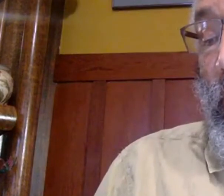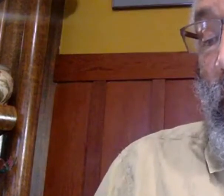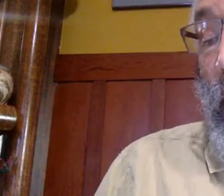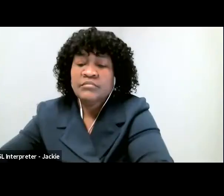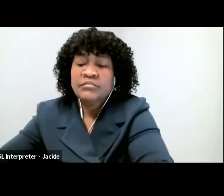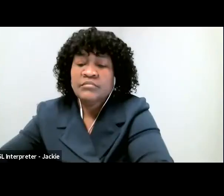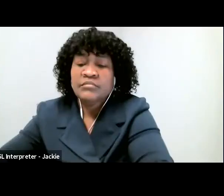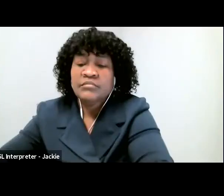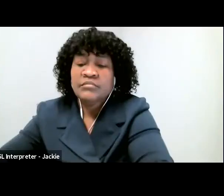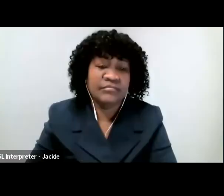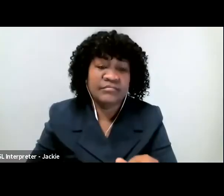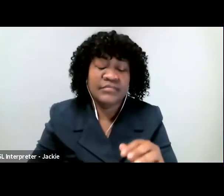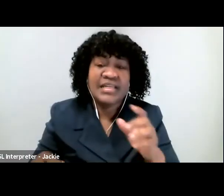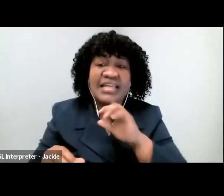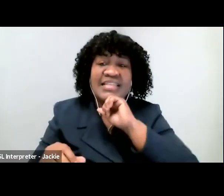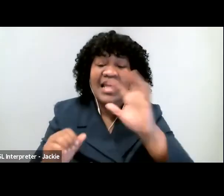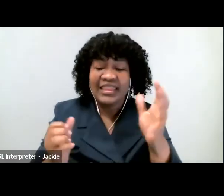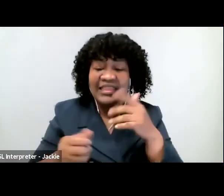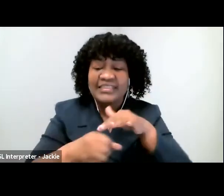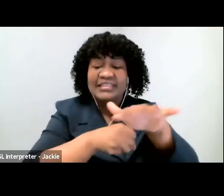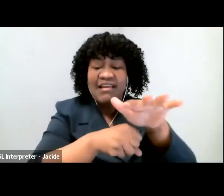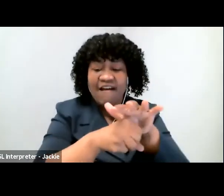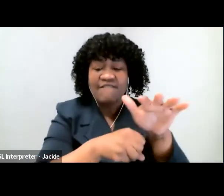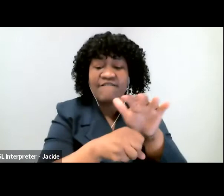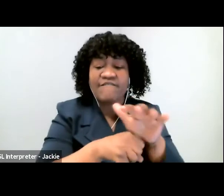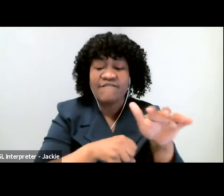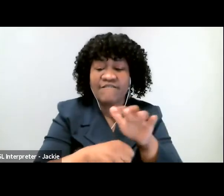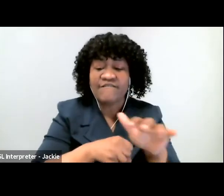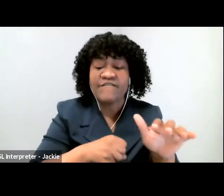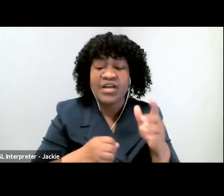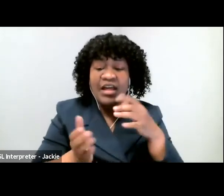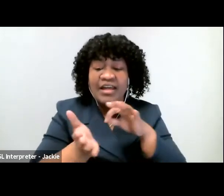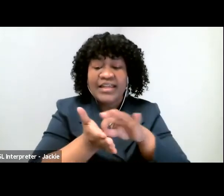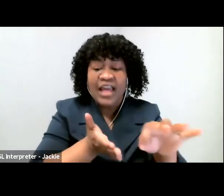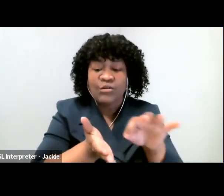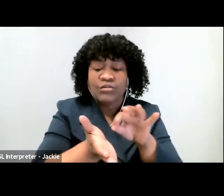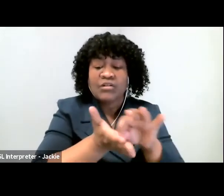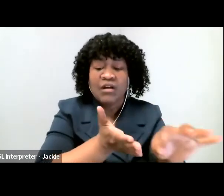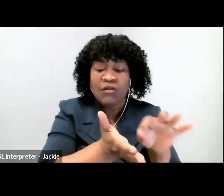haunted. Nothing's enough. Count off."